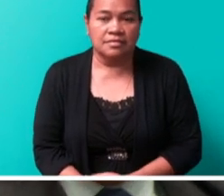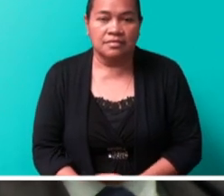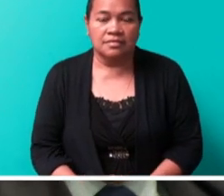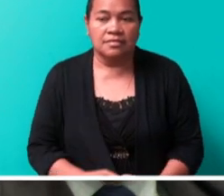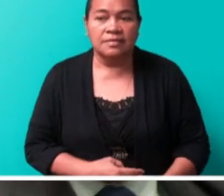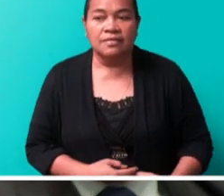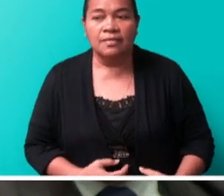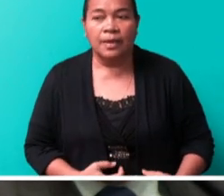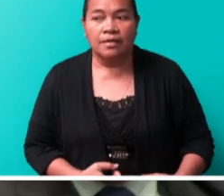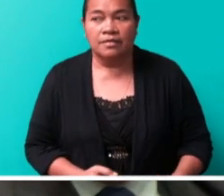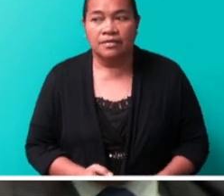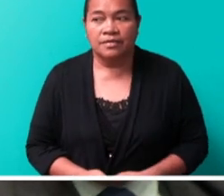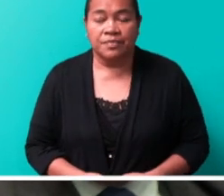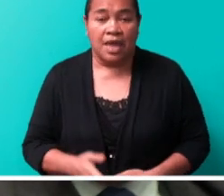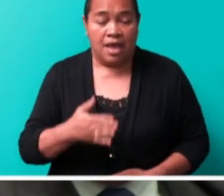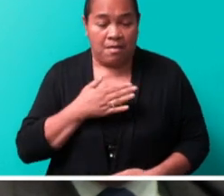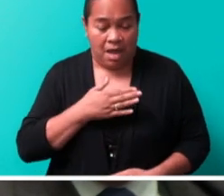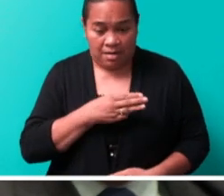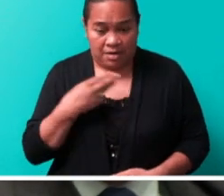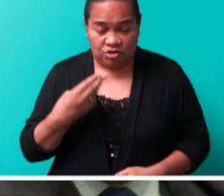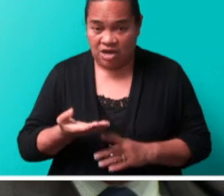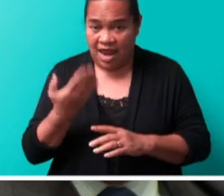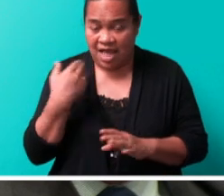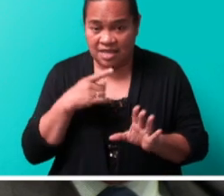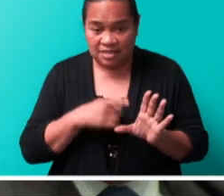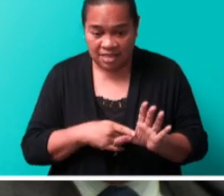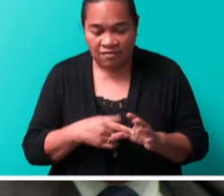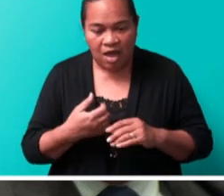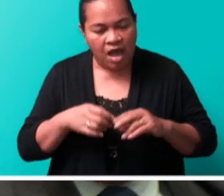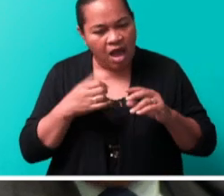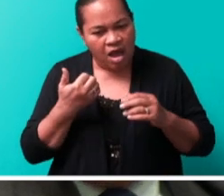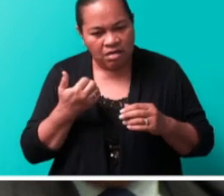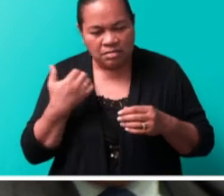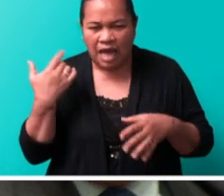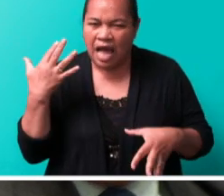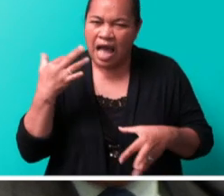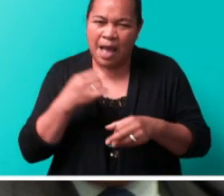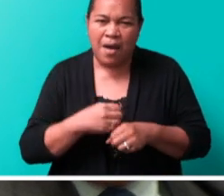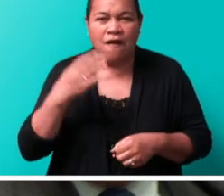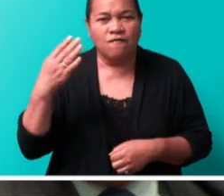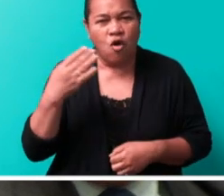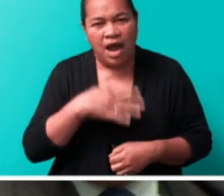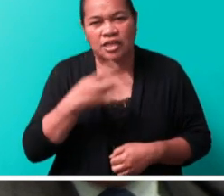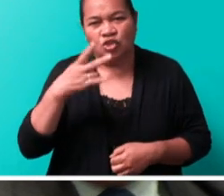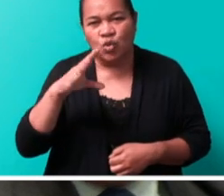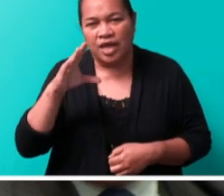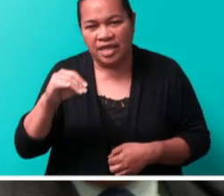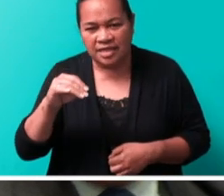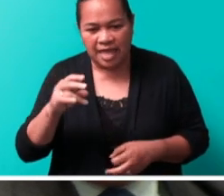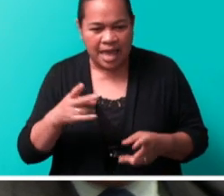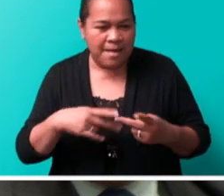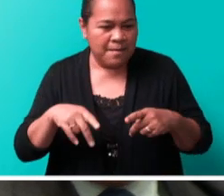Mr. Speaker, sir, my ministry in the past year has conducted around 420 workplace design